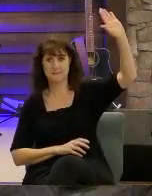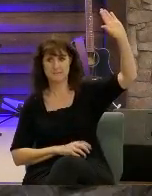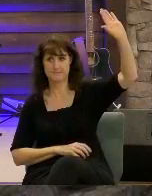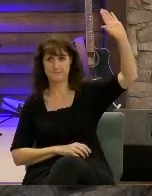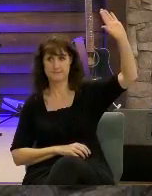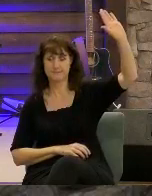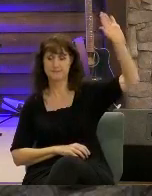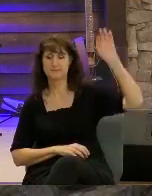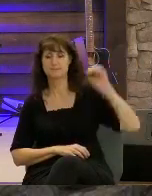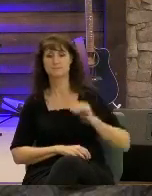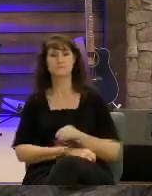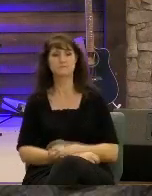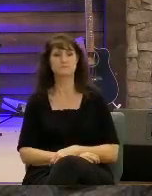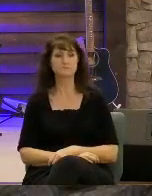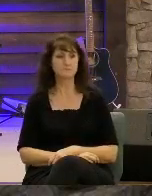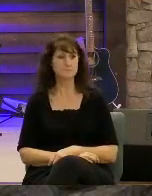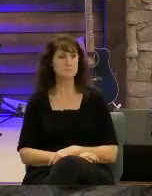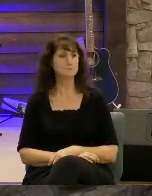I'm His.